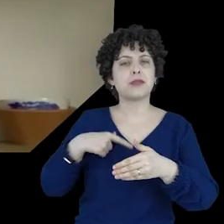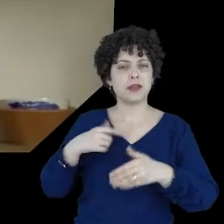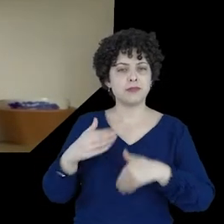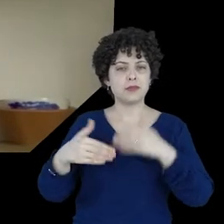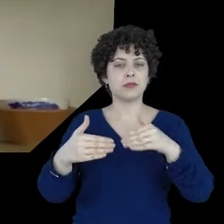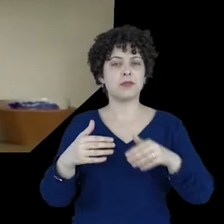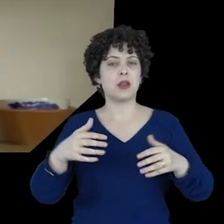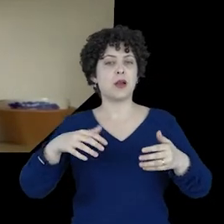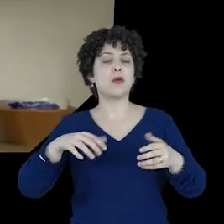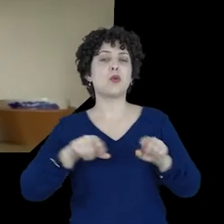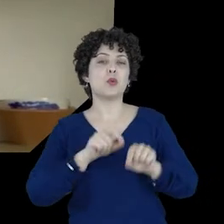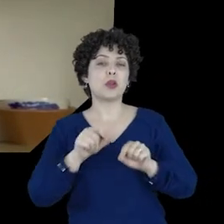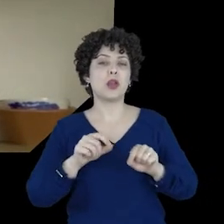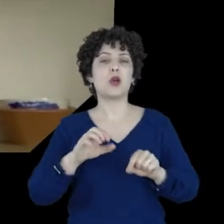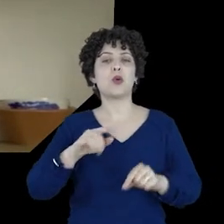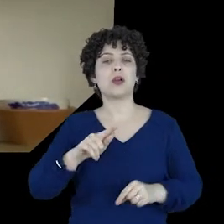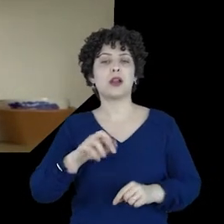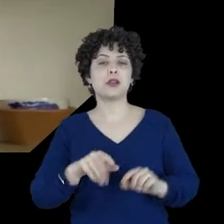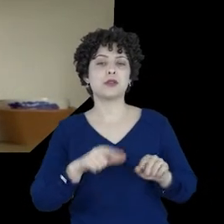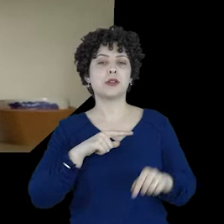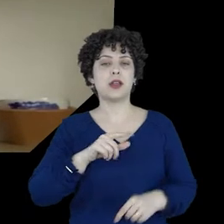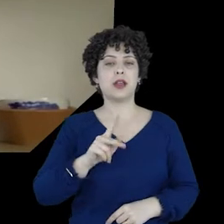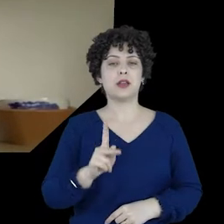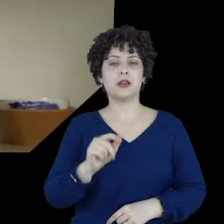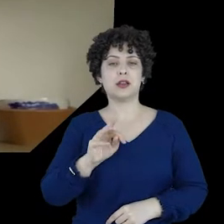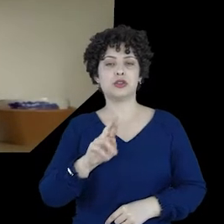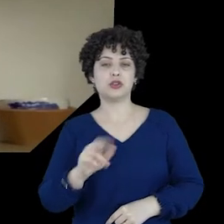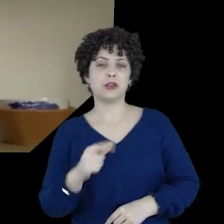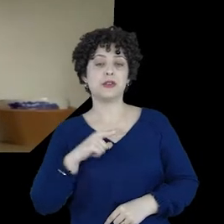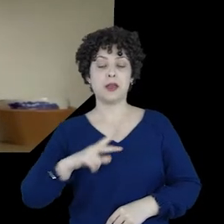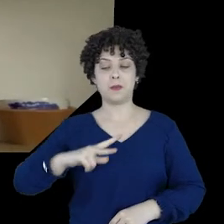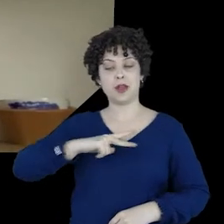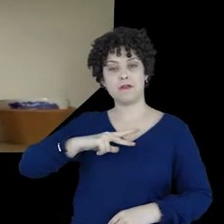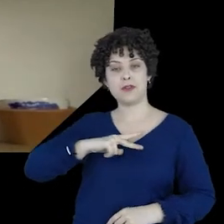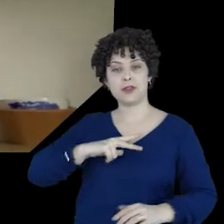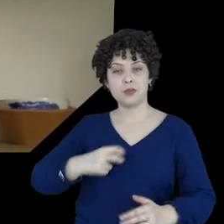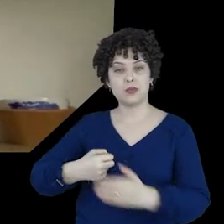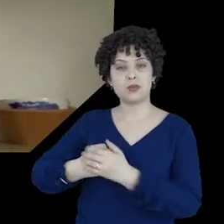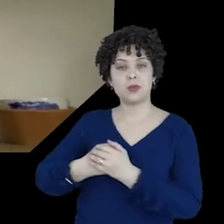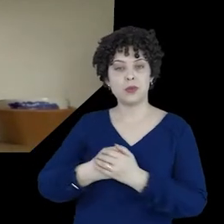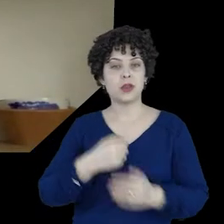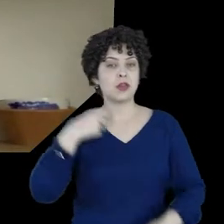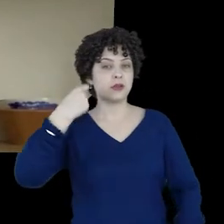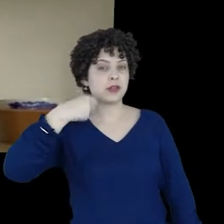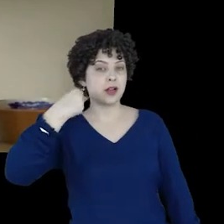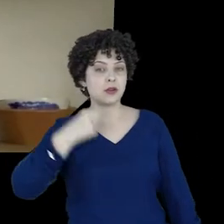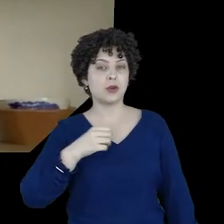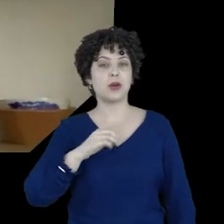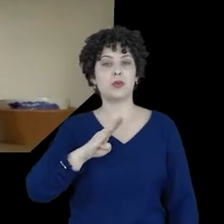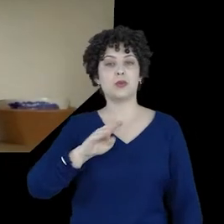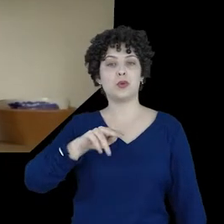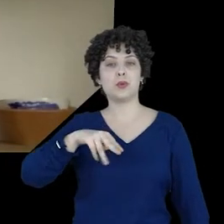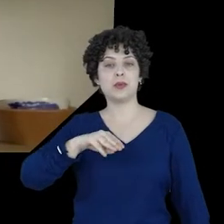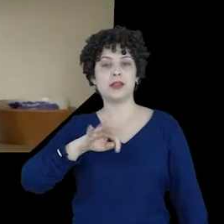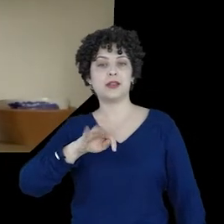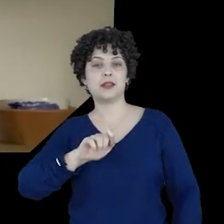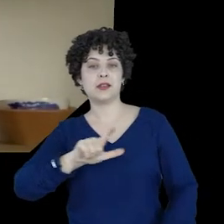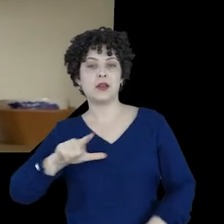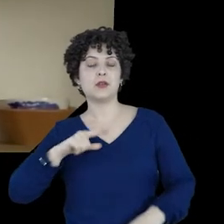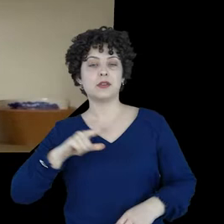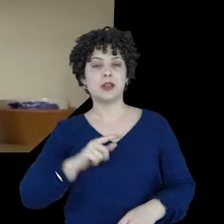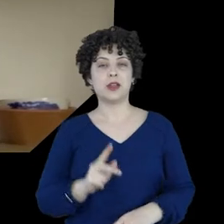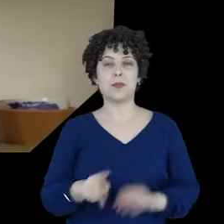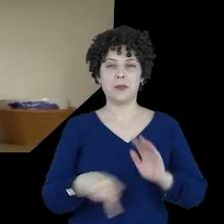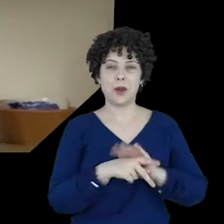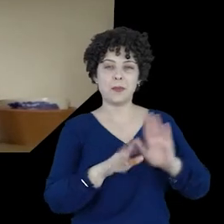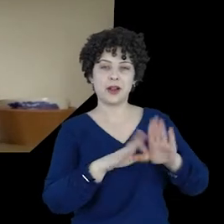at the moment. In the House, Kathy Caster's got a privacy bill out, and Senator Blumenthal has got the Kids Act in front of the Senate. Now,